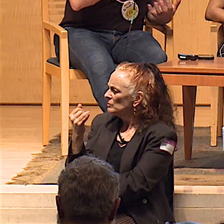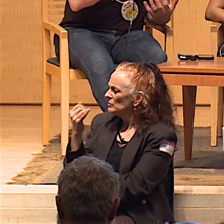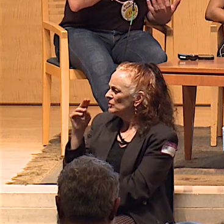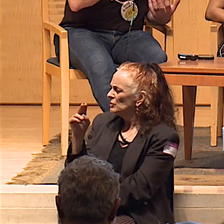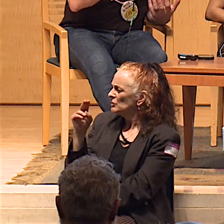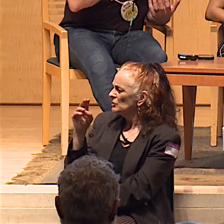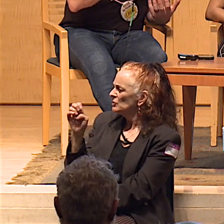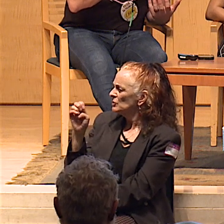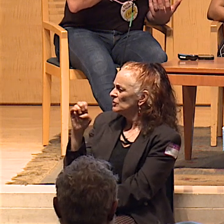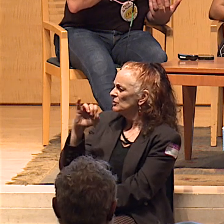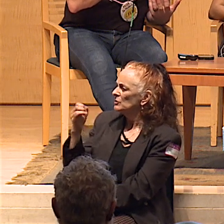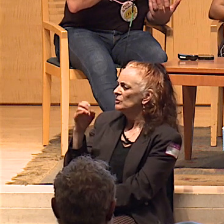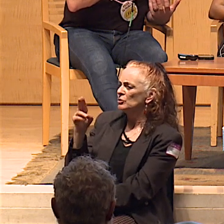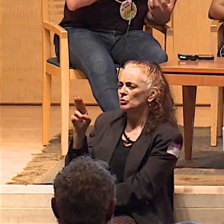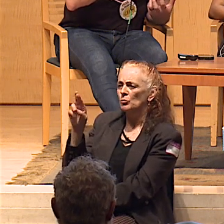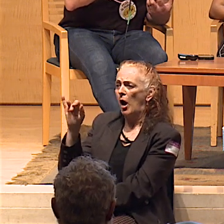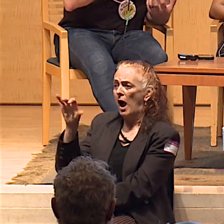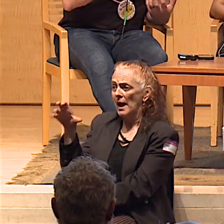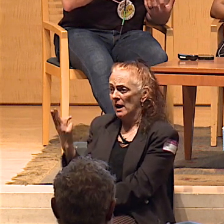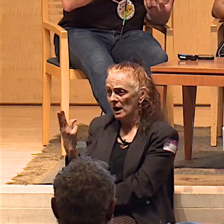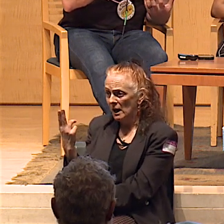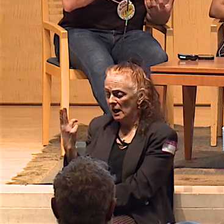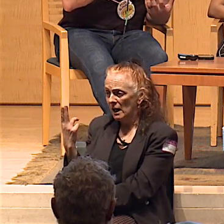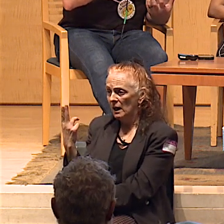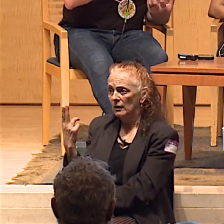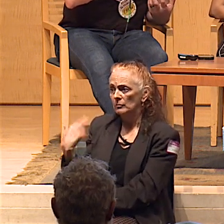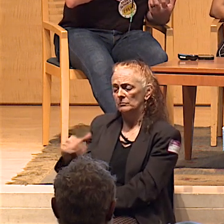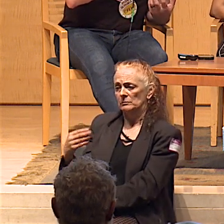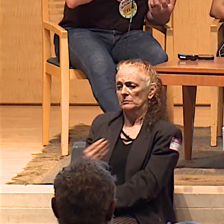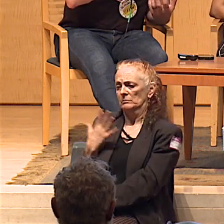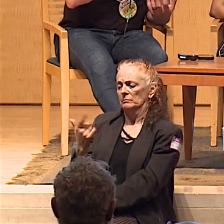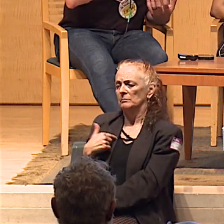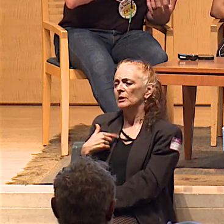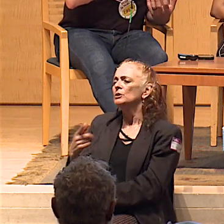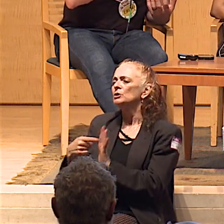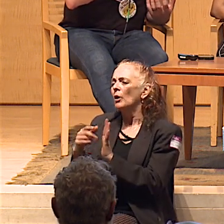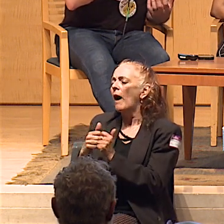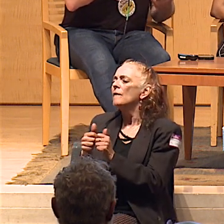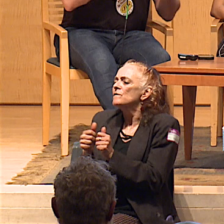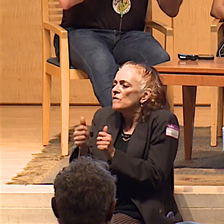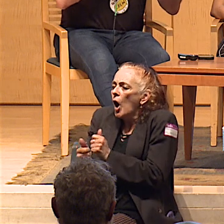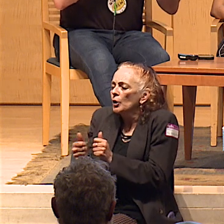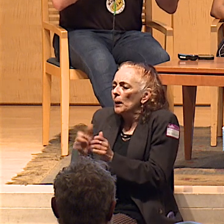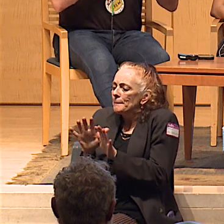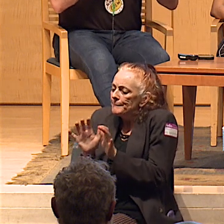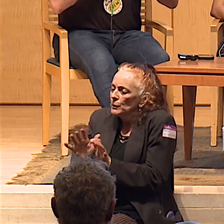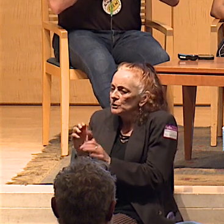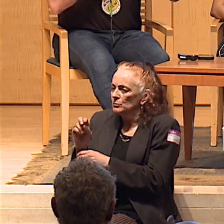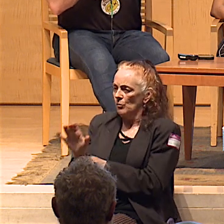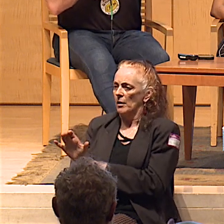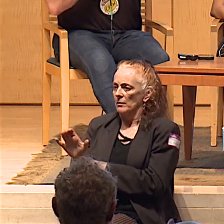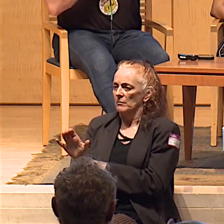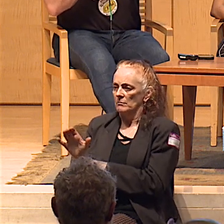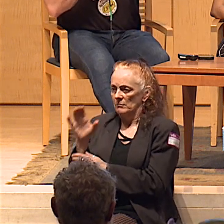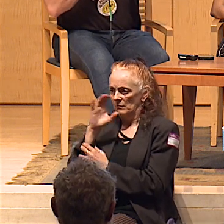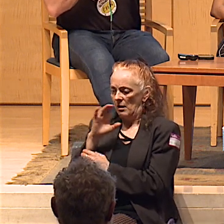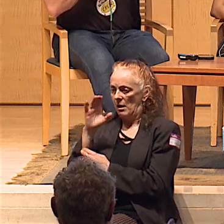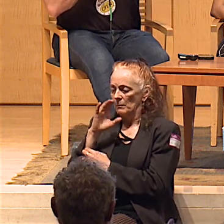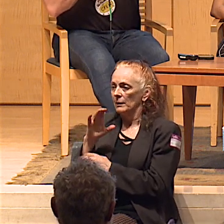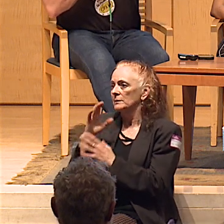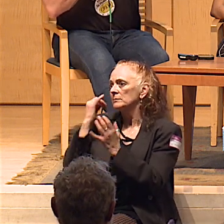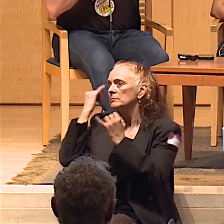first place I really saw that you could, how far you could push the erotic comics and what they, not only the sort of fantastical nature